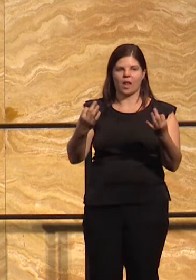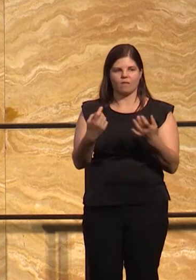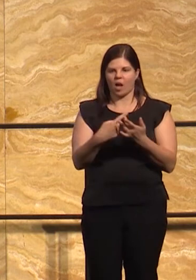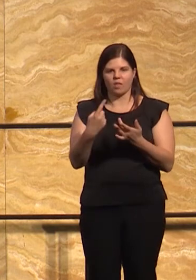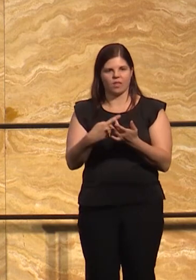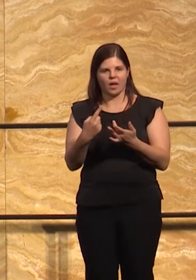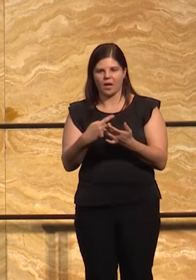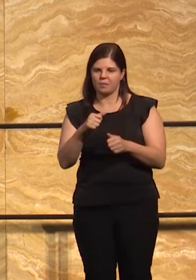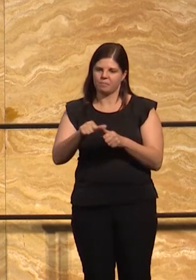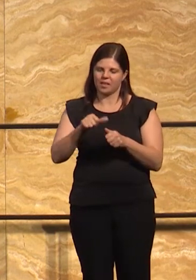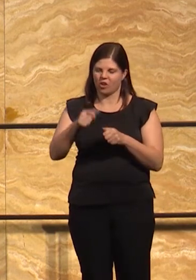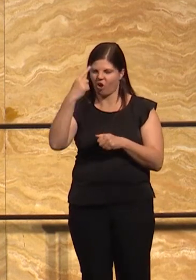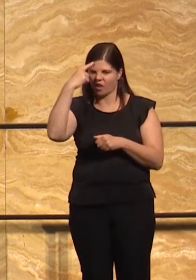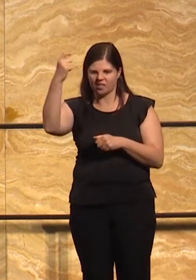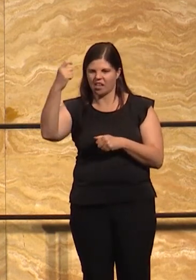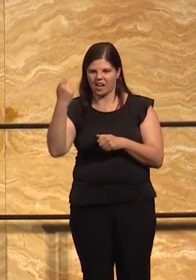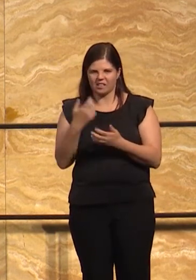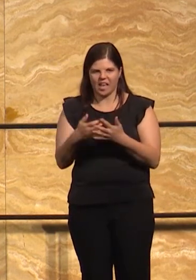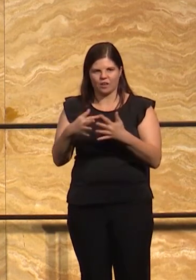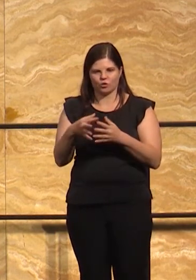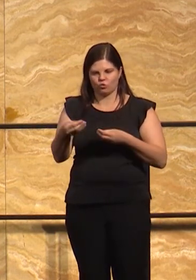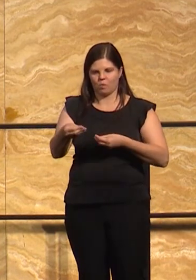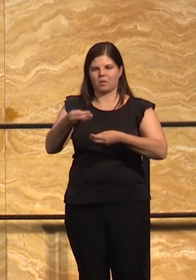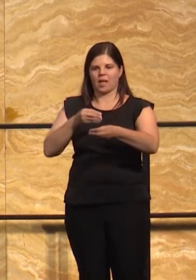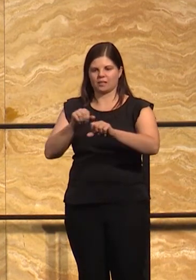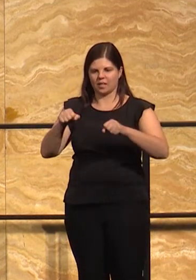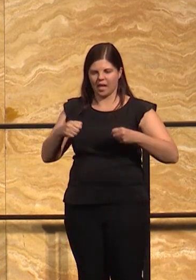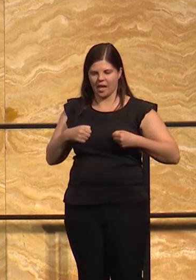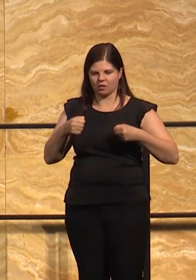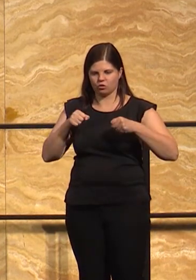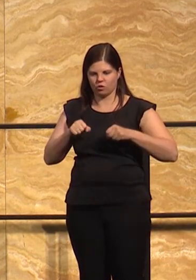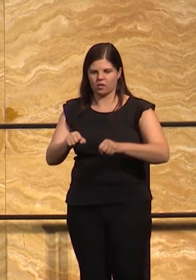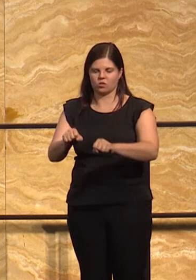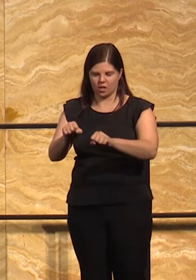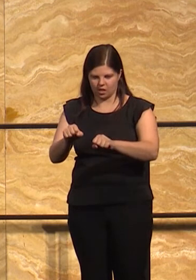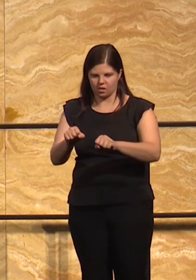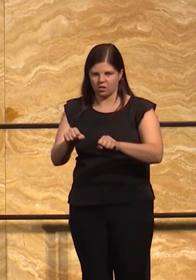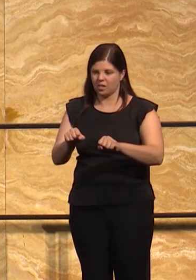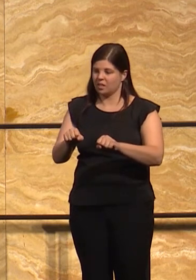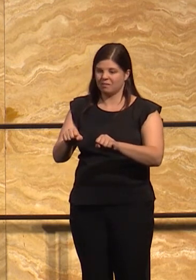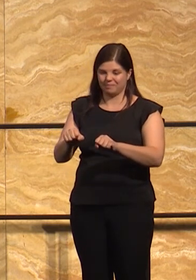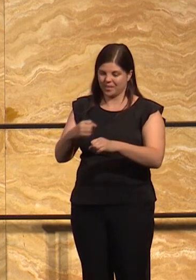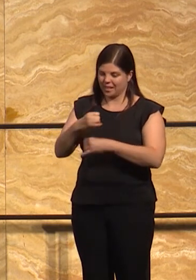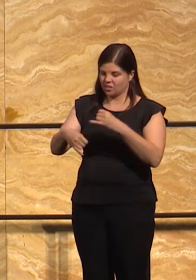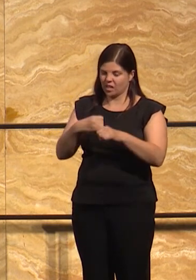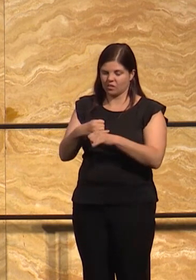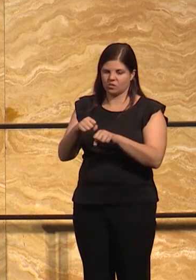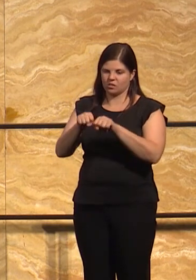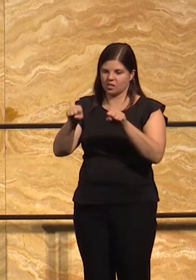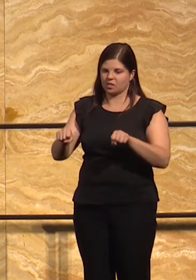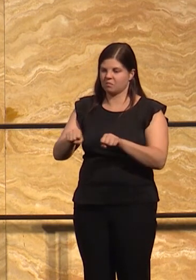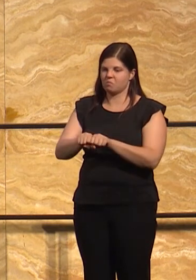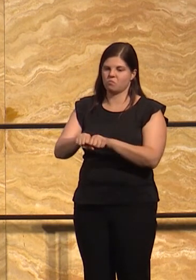the thing that should replace the kind of broken nature of the international system, because we've had far more failures